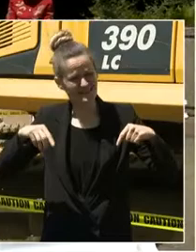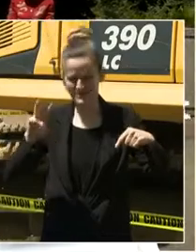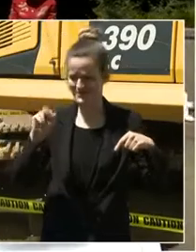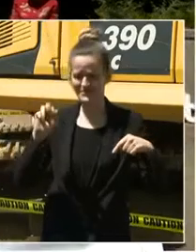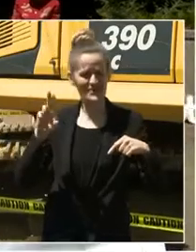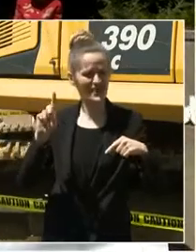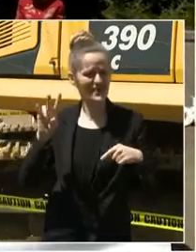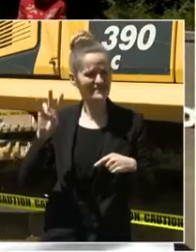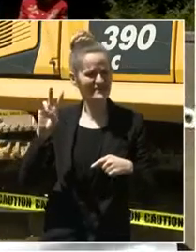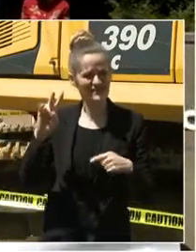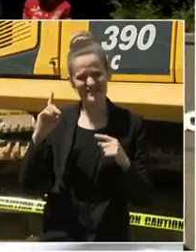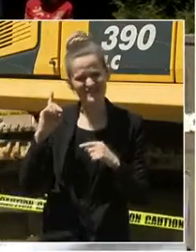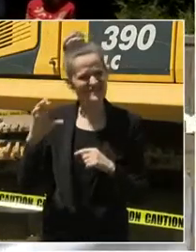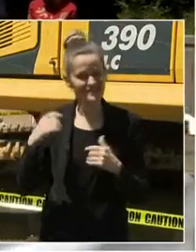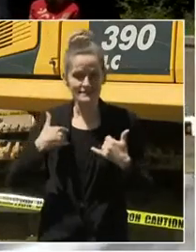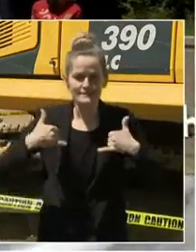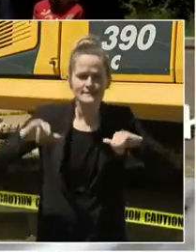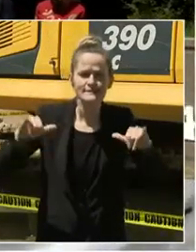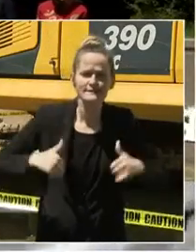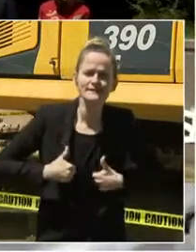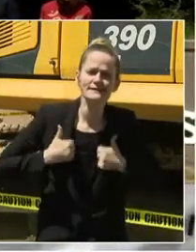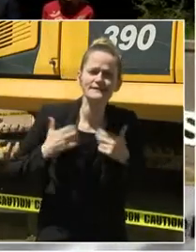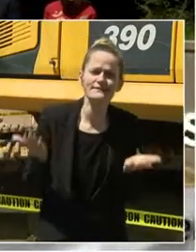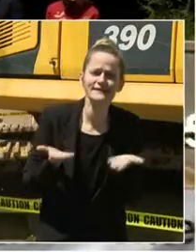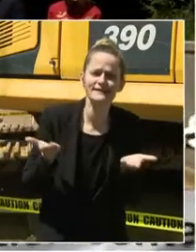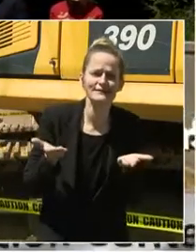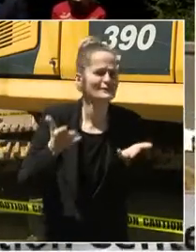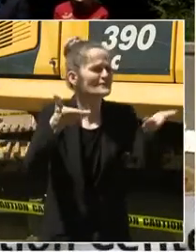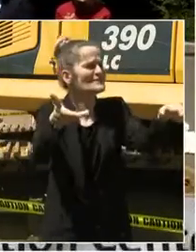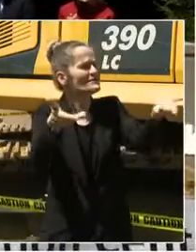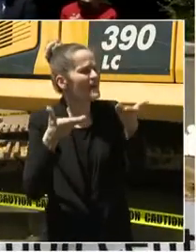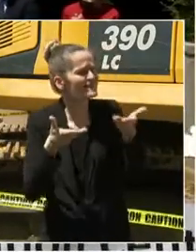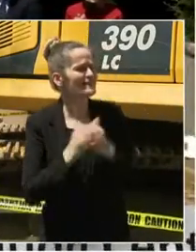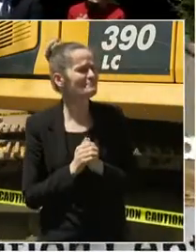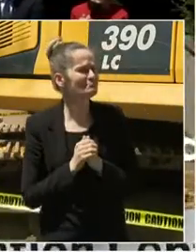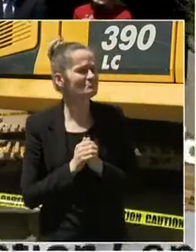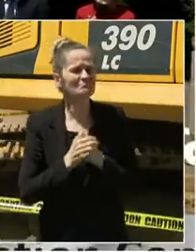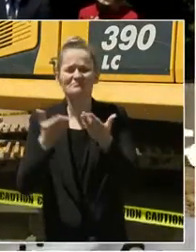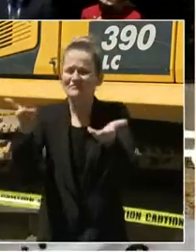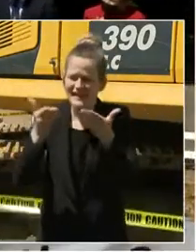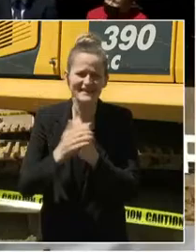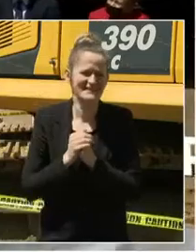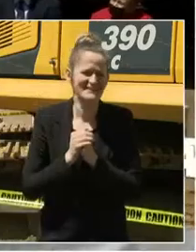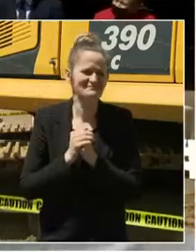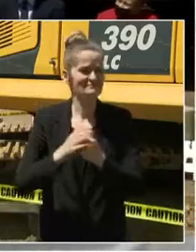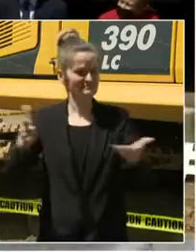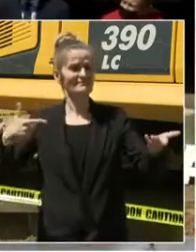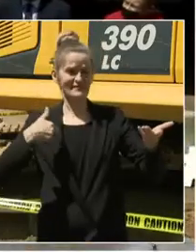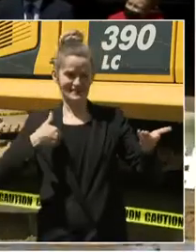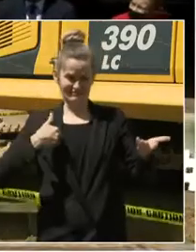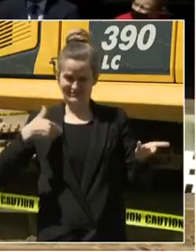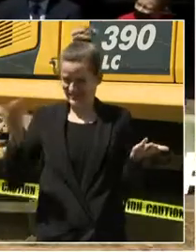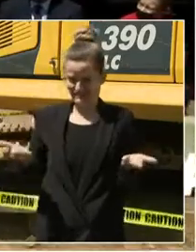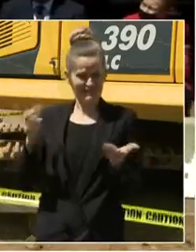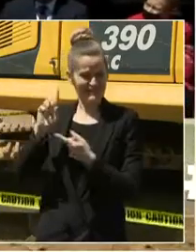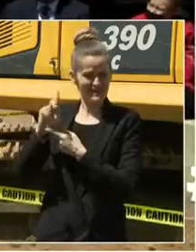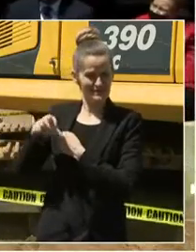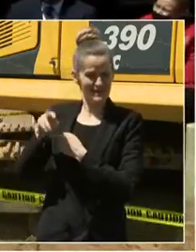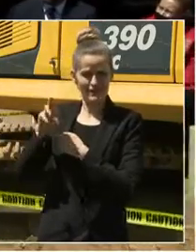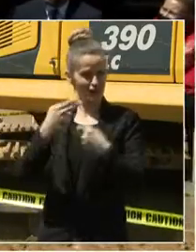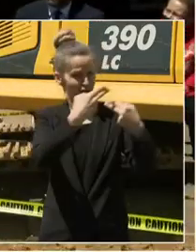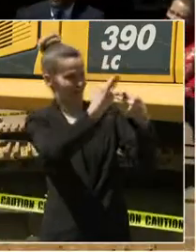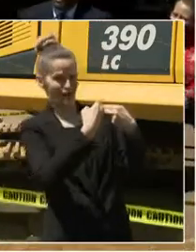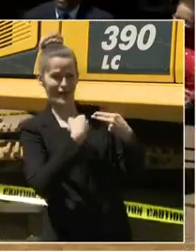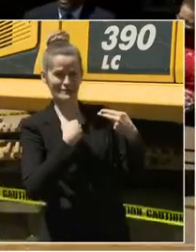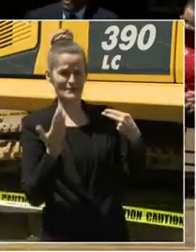here. So welcome. I am what DPR calls a platinum